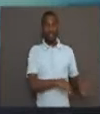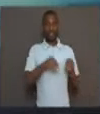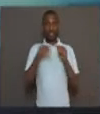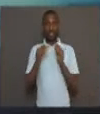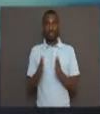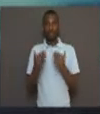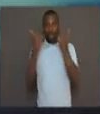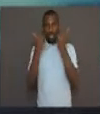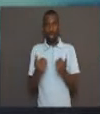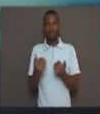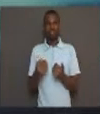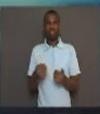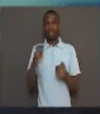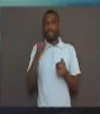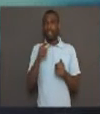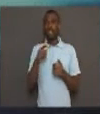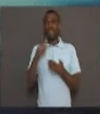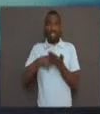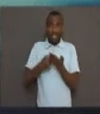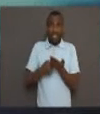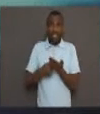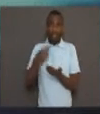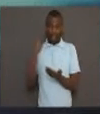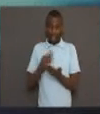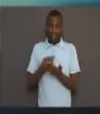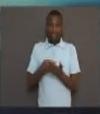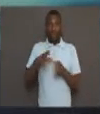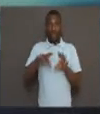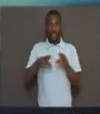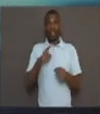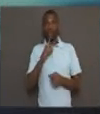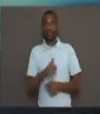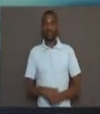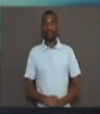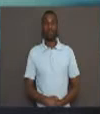Students, let us review this data with a quick activity.